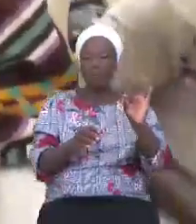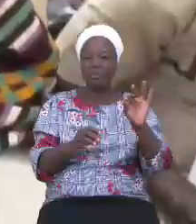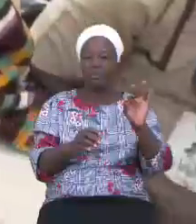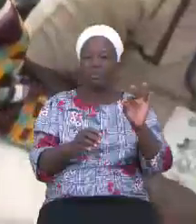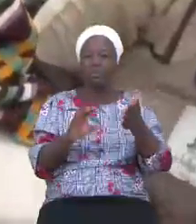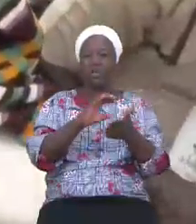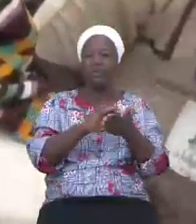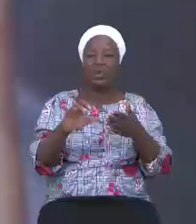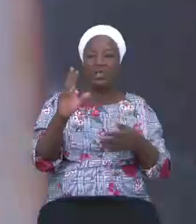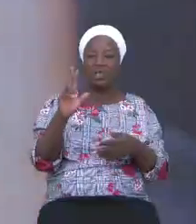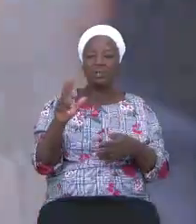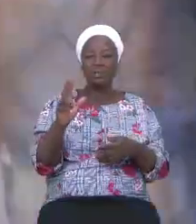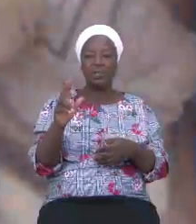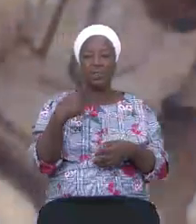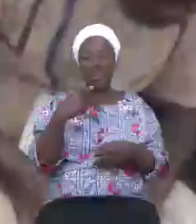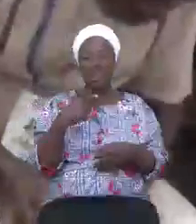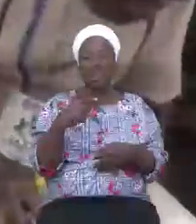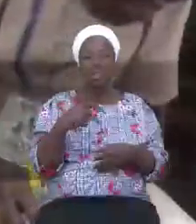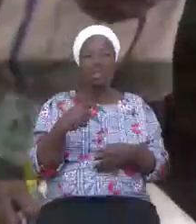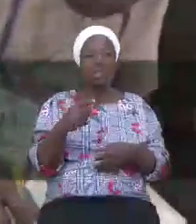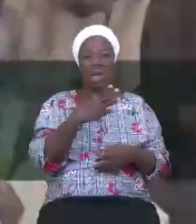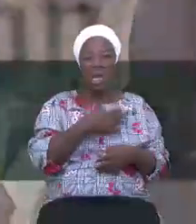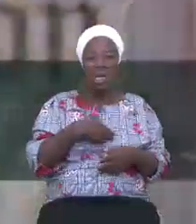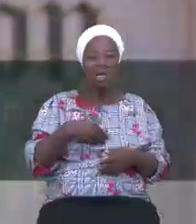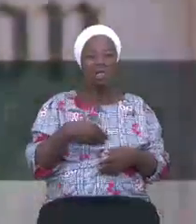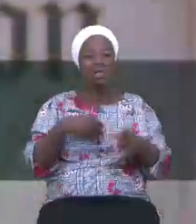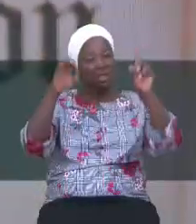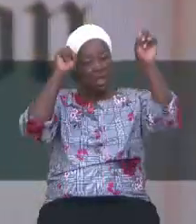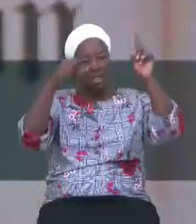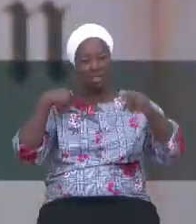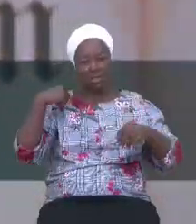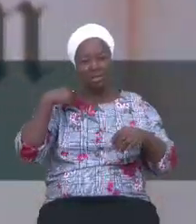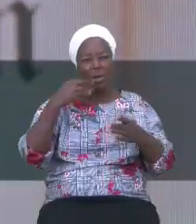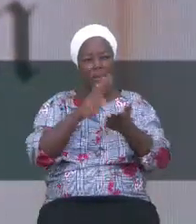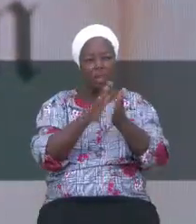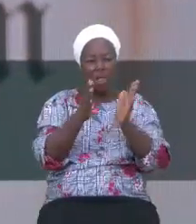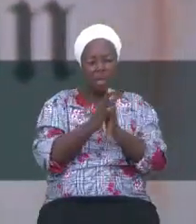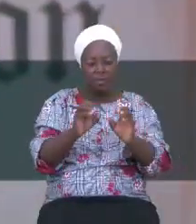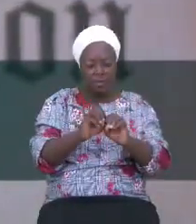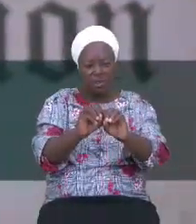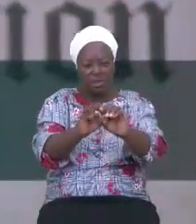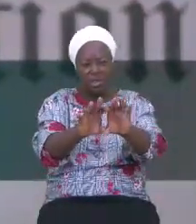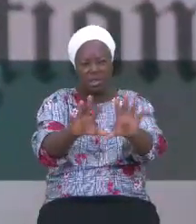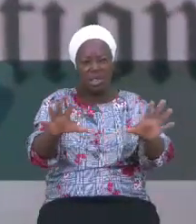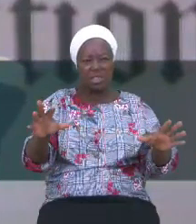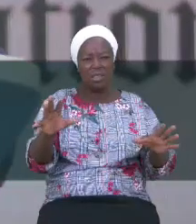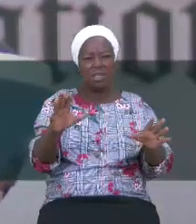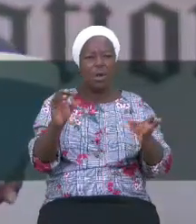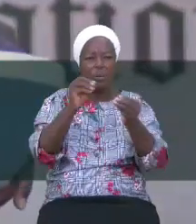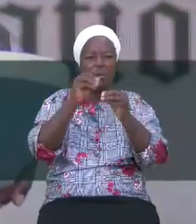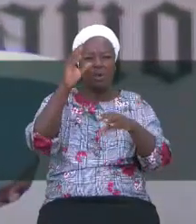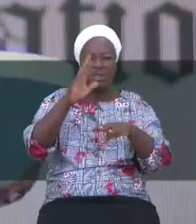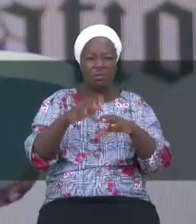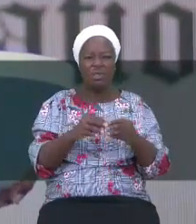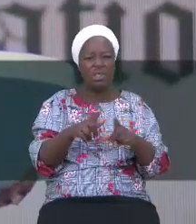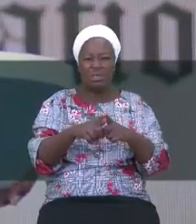from verse 3. It says, "And his image became shining, exceeding white